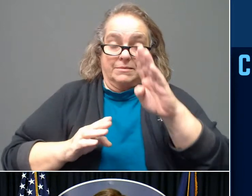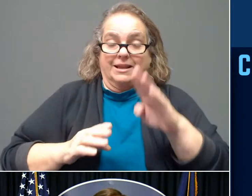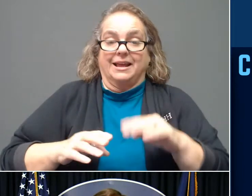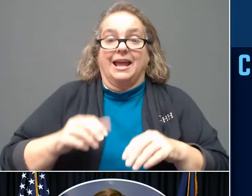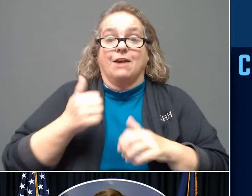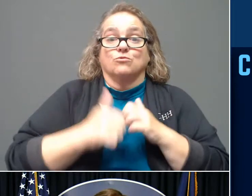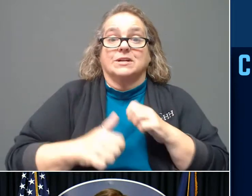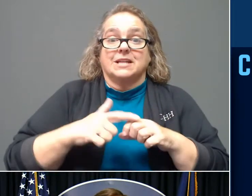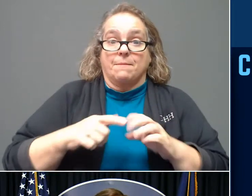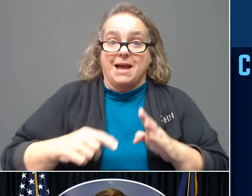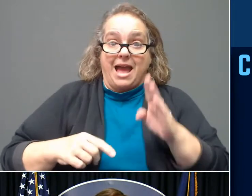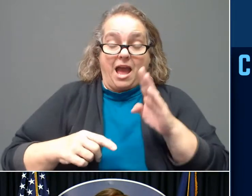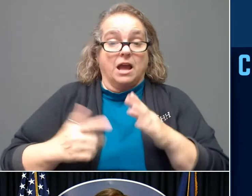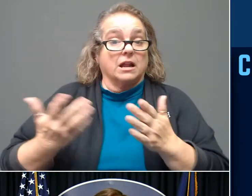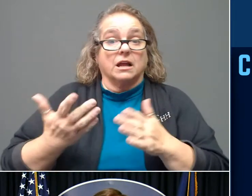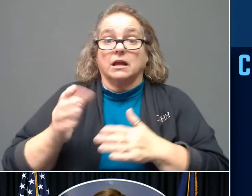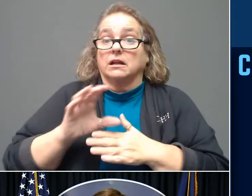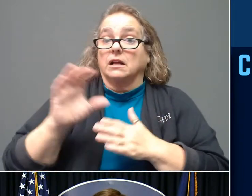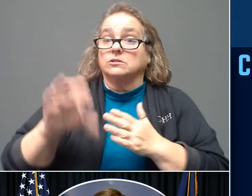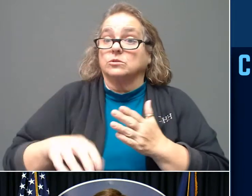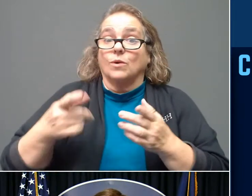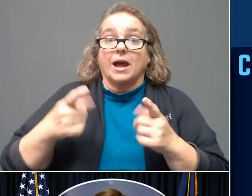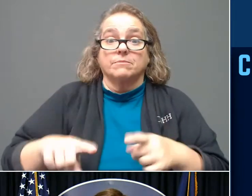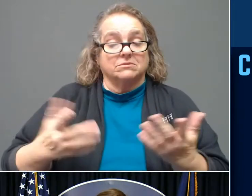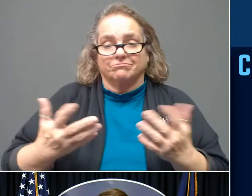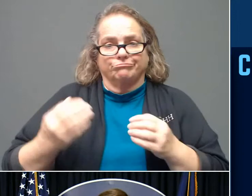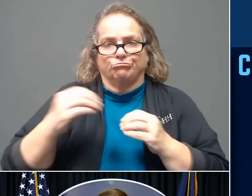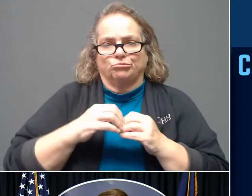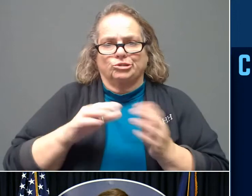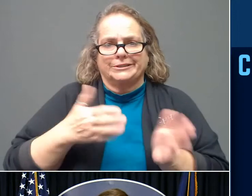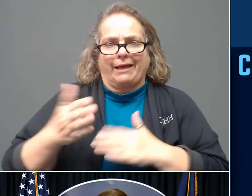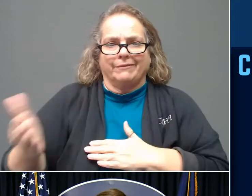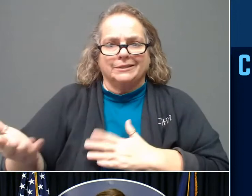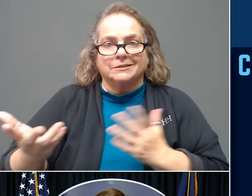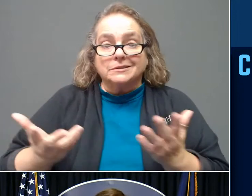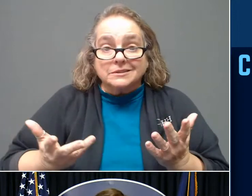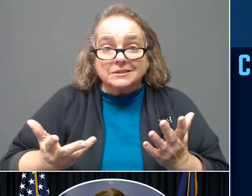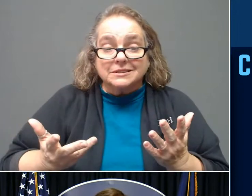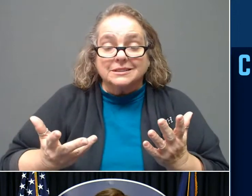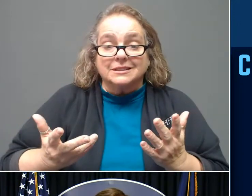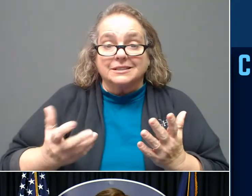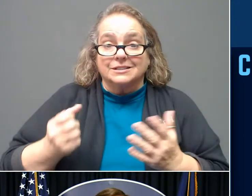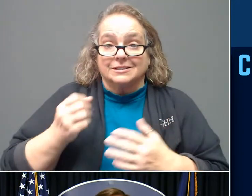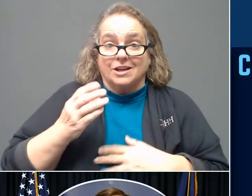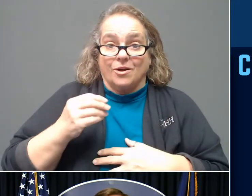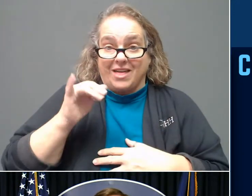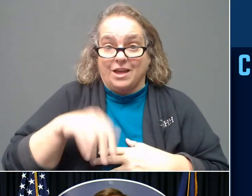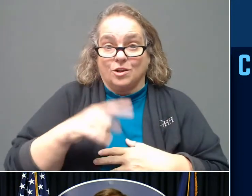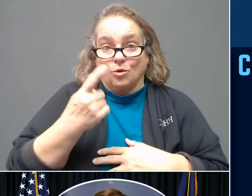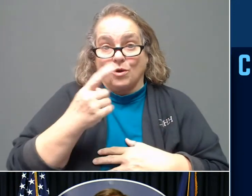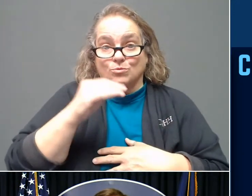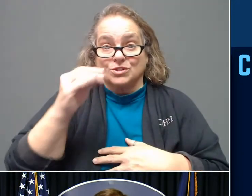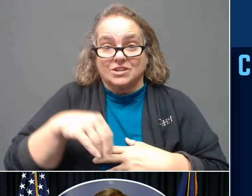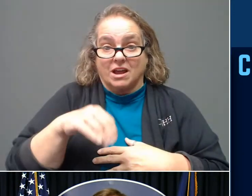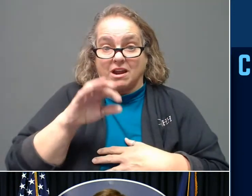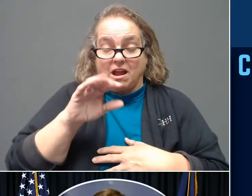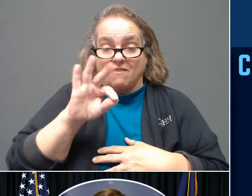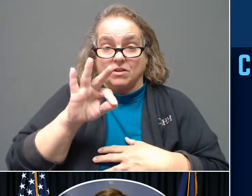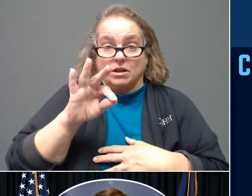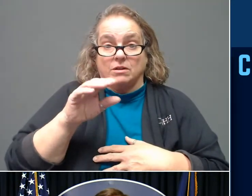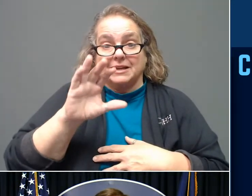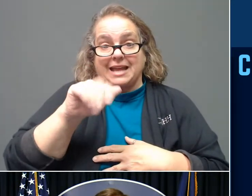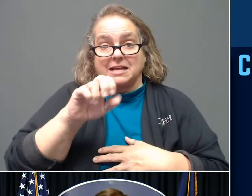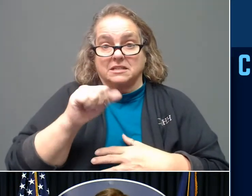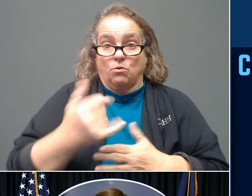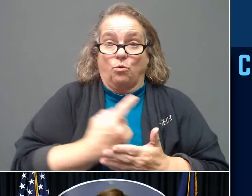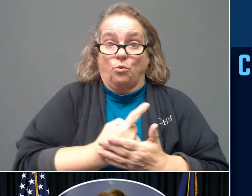mean, the consequence is increased amounts of death. So take 1% of however many cases that we have in a week, and we can expect